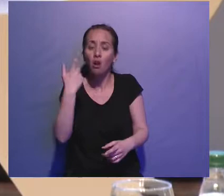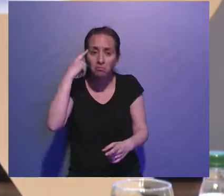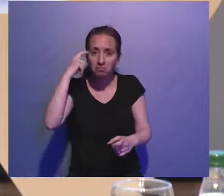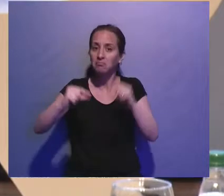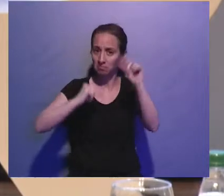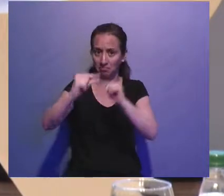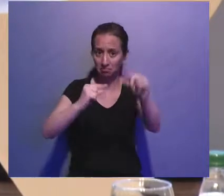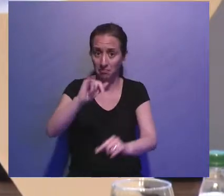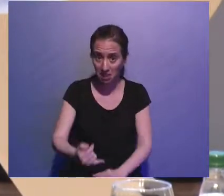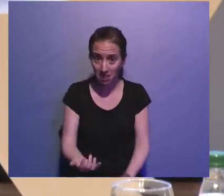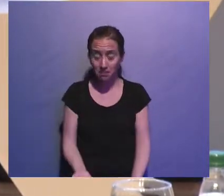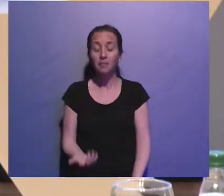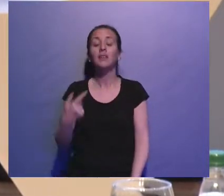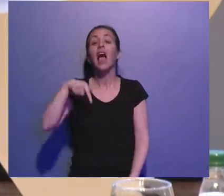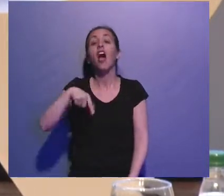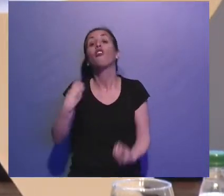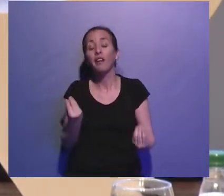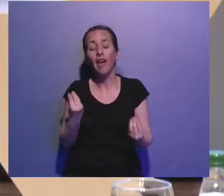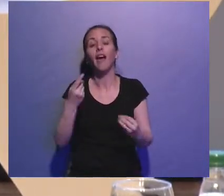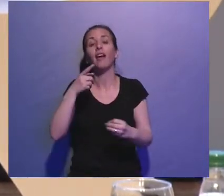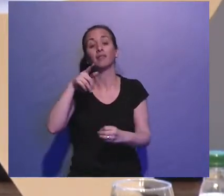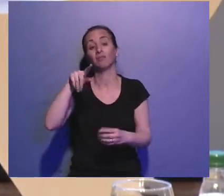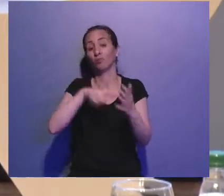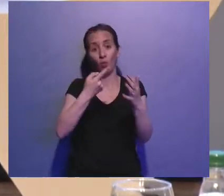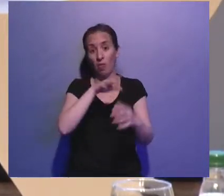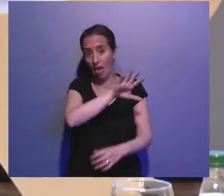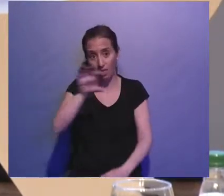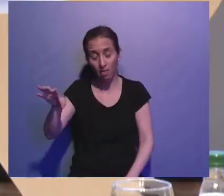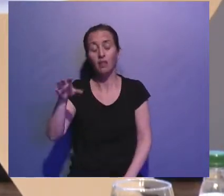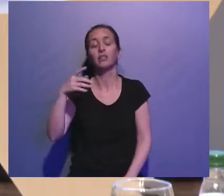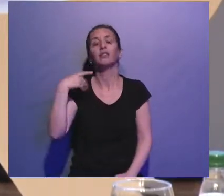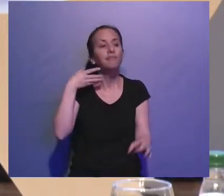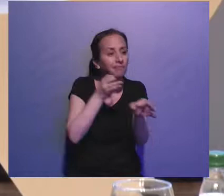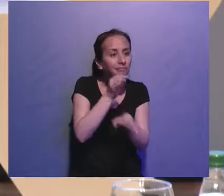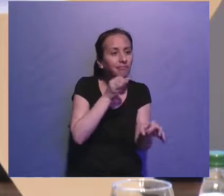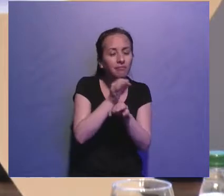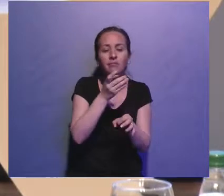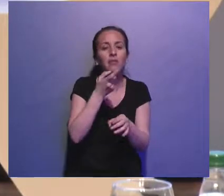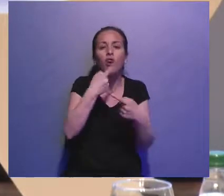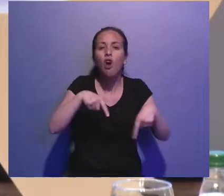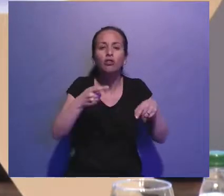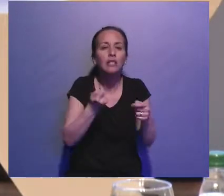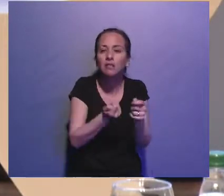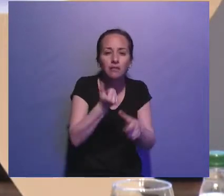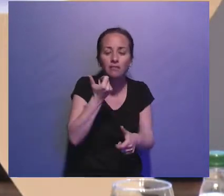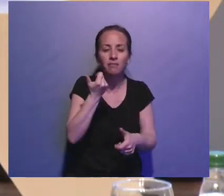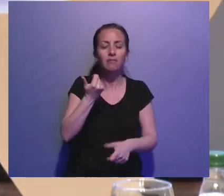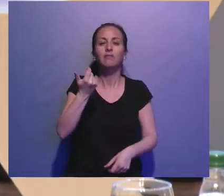train cities on how to use simple tactics and use face-to-face interaction to start generating